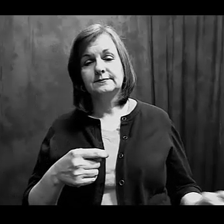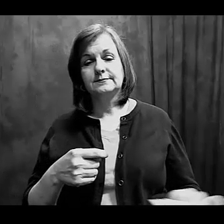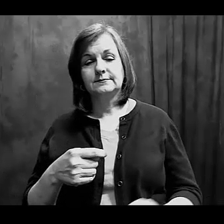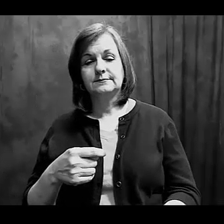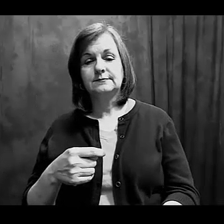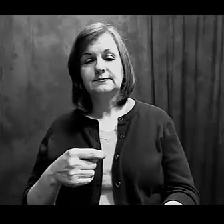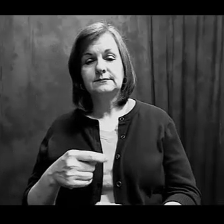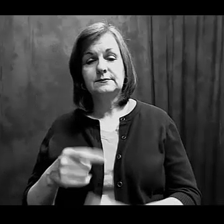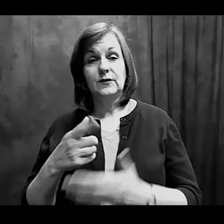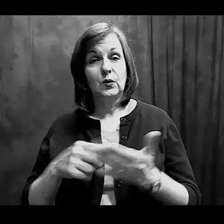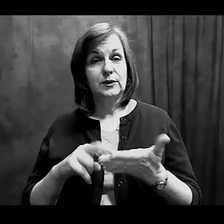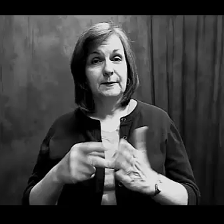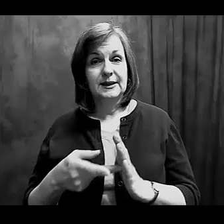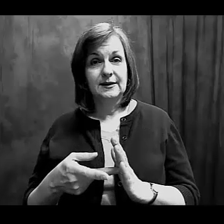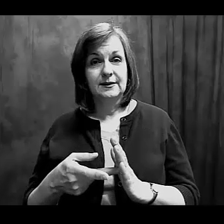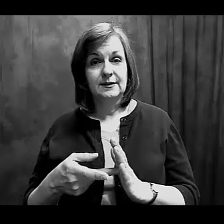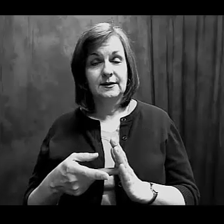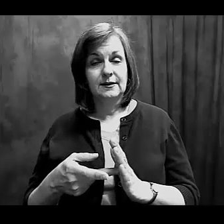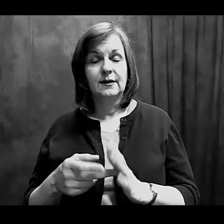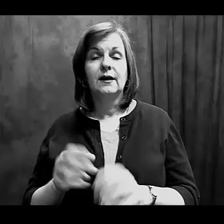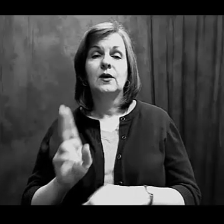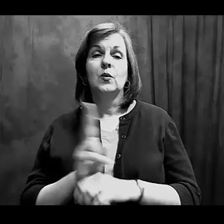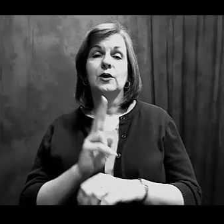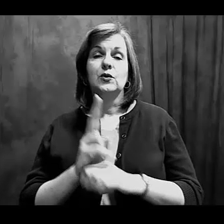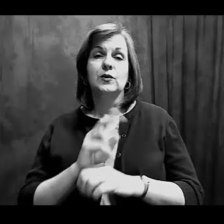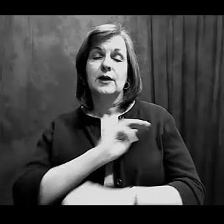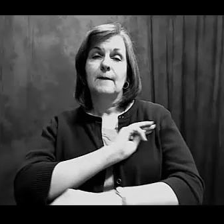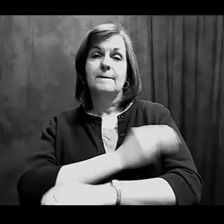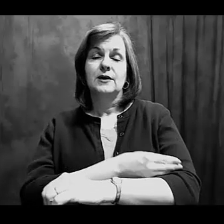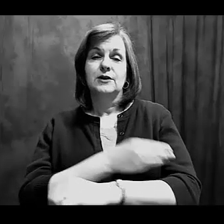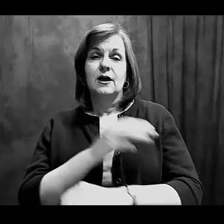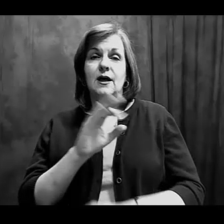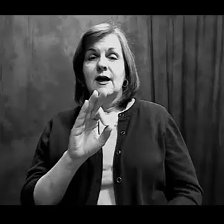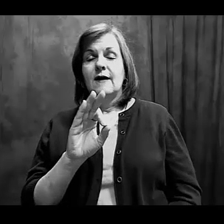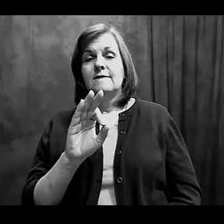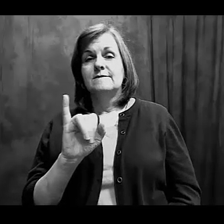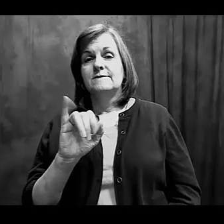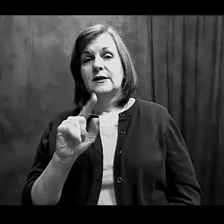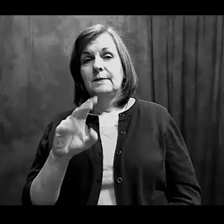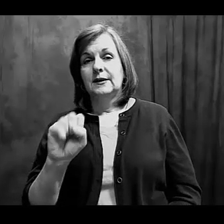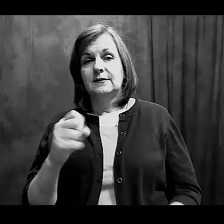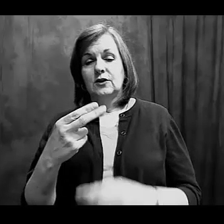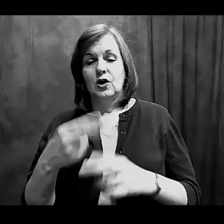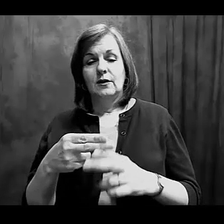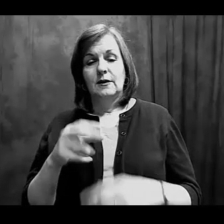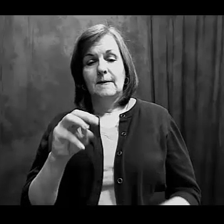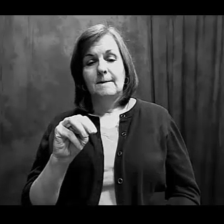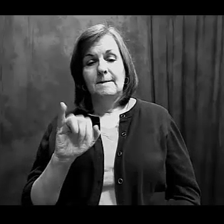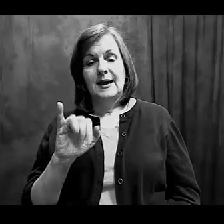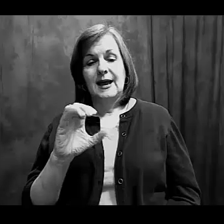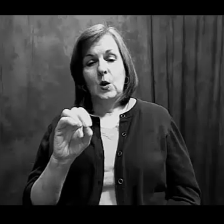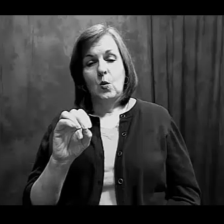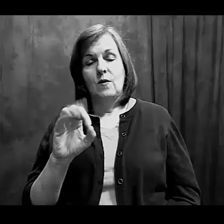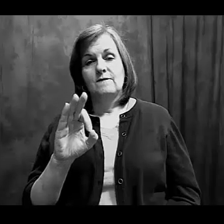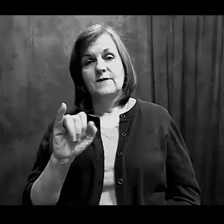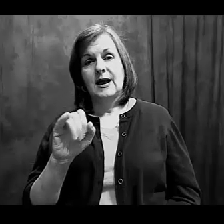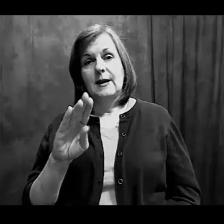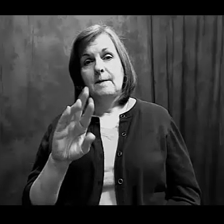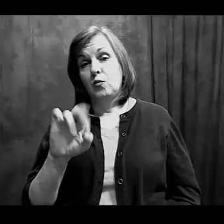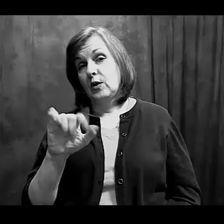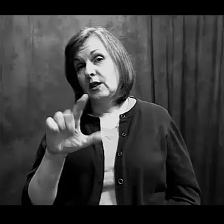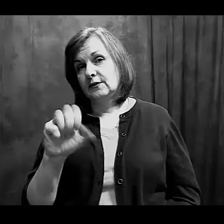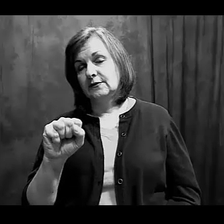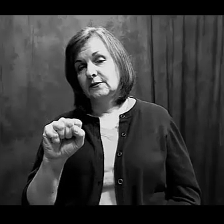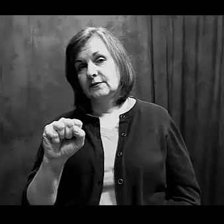And what this means is we're going to use muscle filaments known as myofibrils, and we're going to allow them